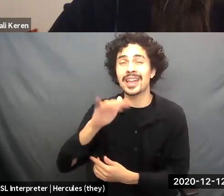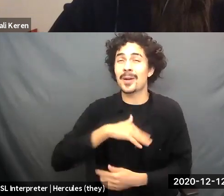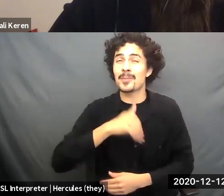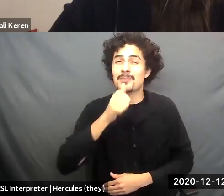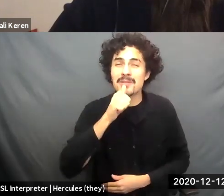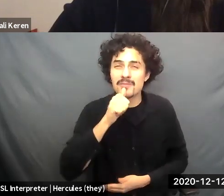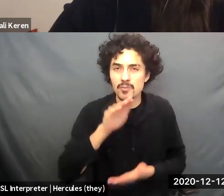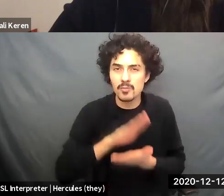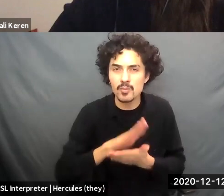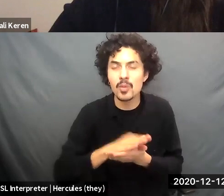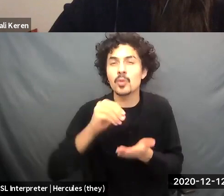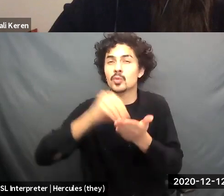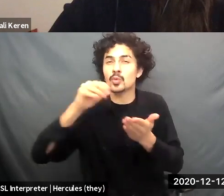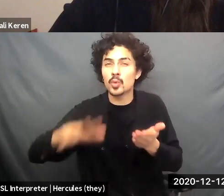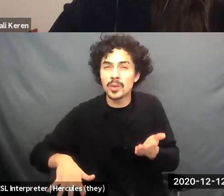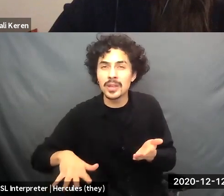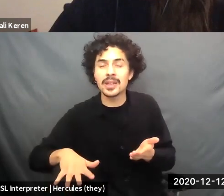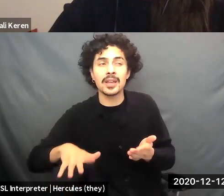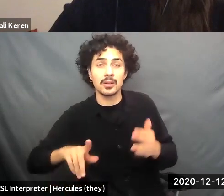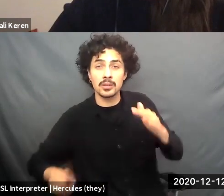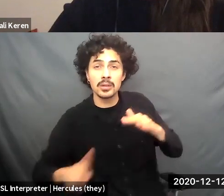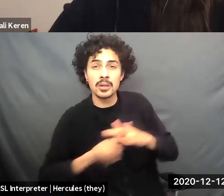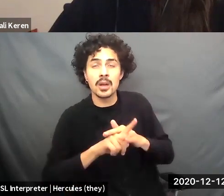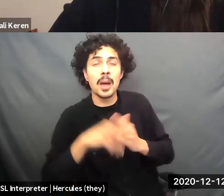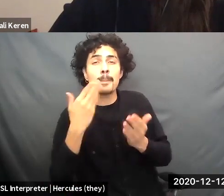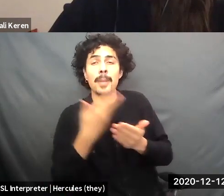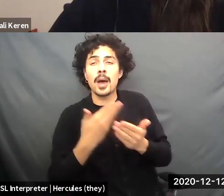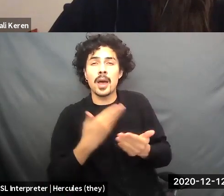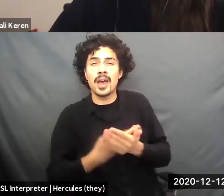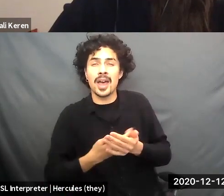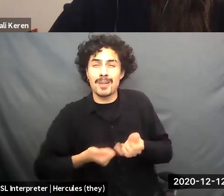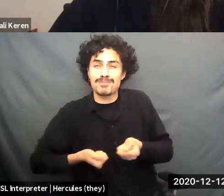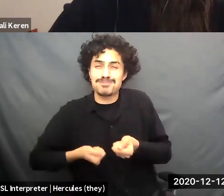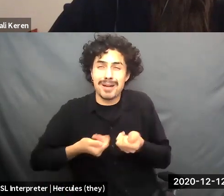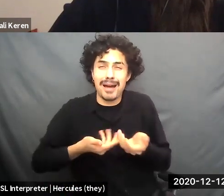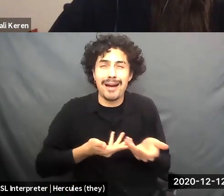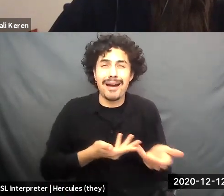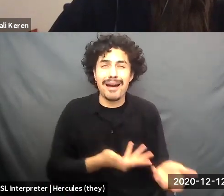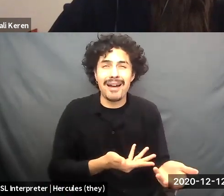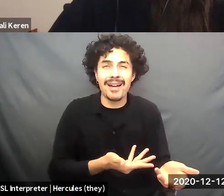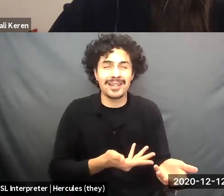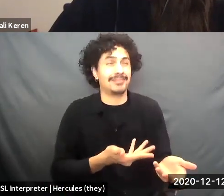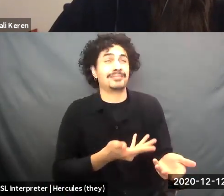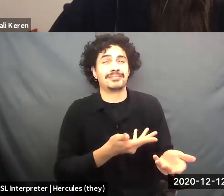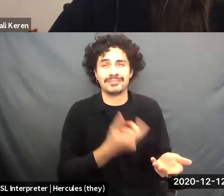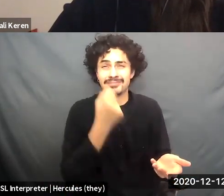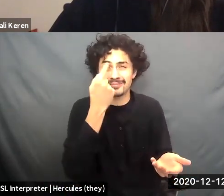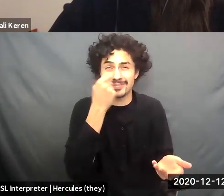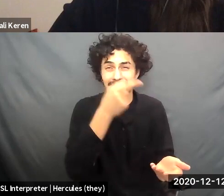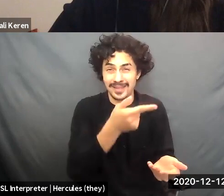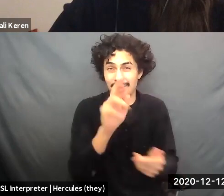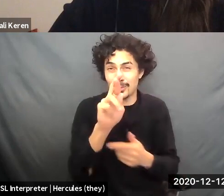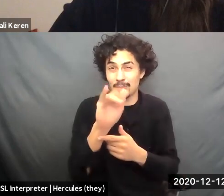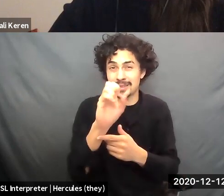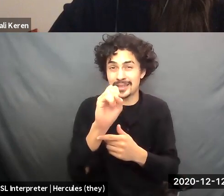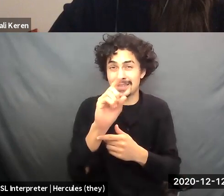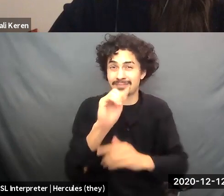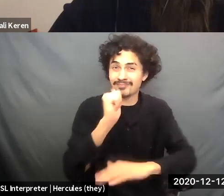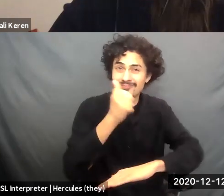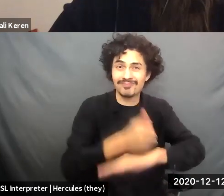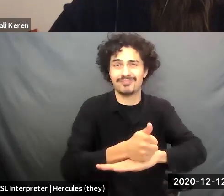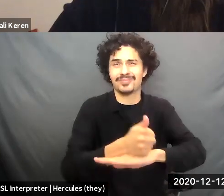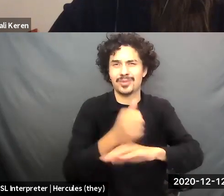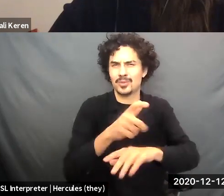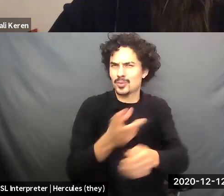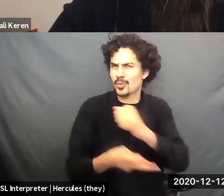students have to pay so much money to attend on stolen land. And it's just, it's,